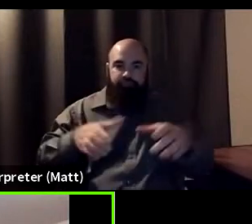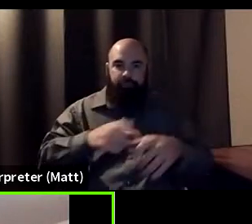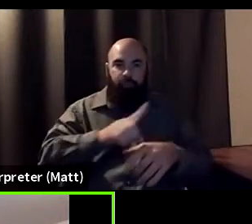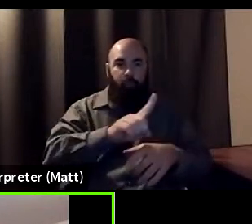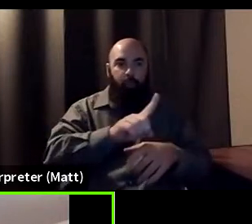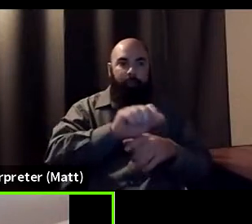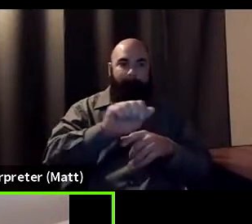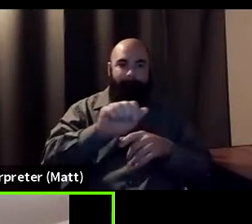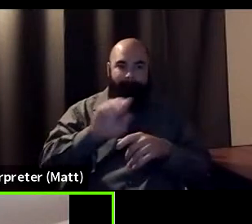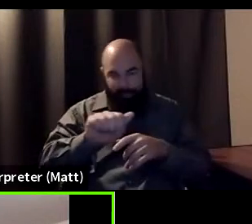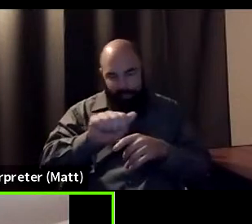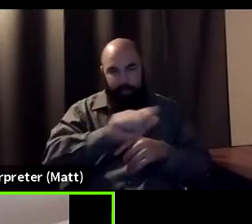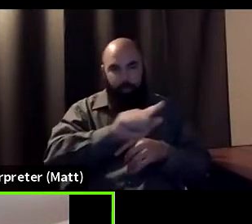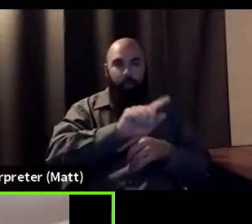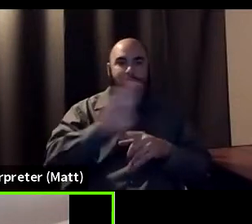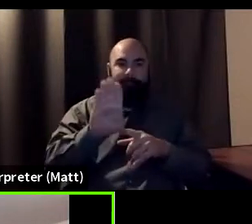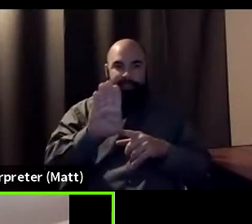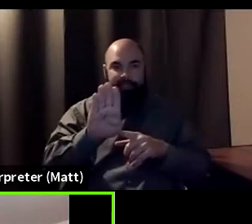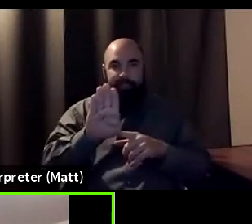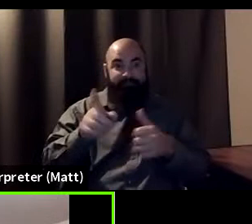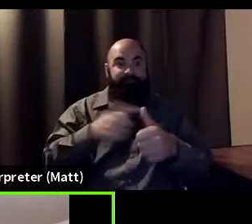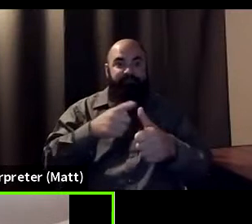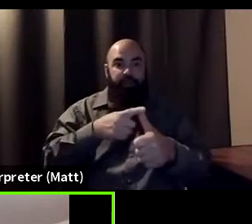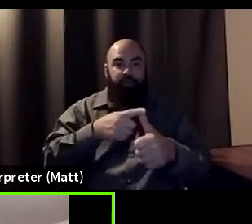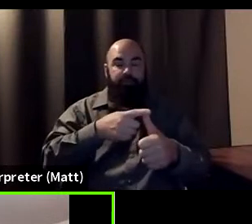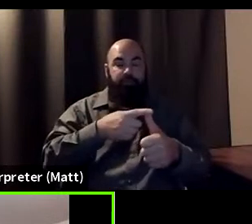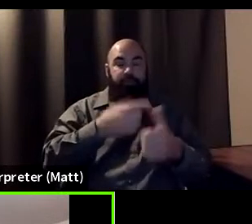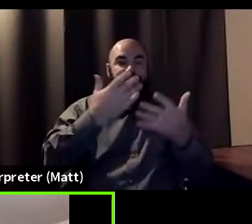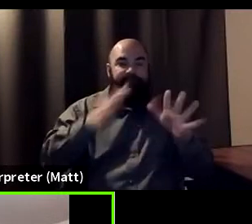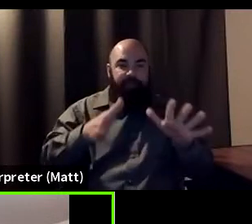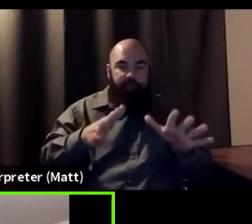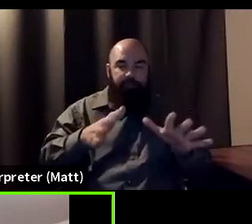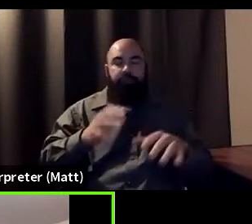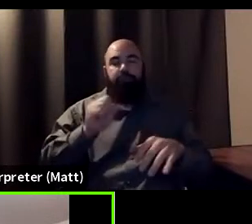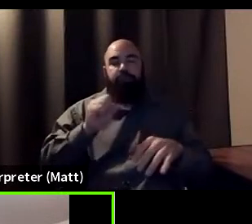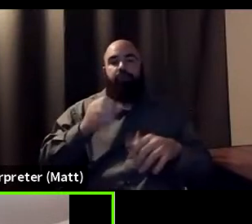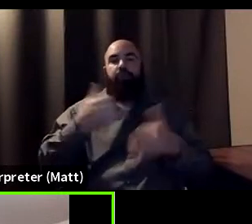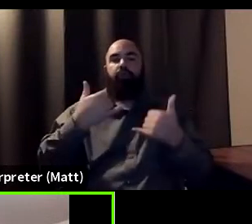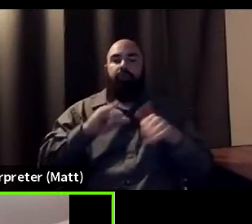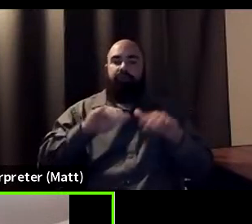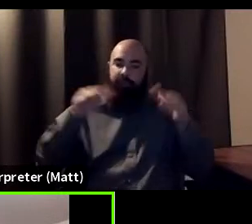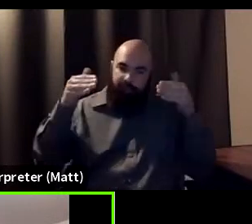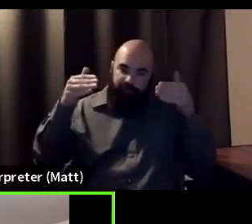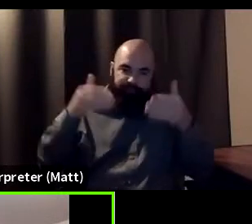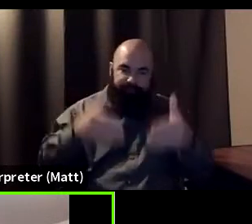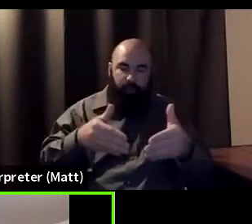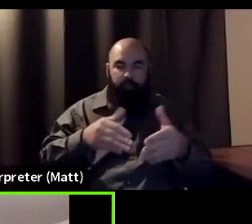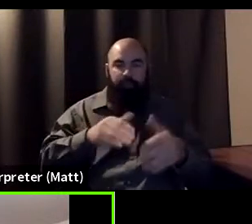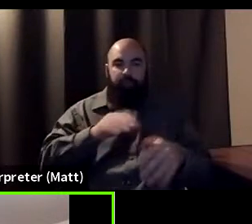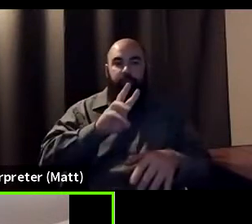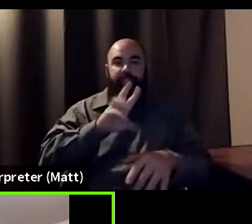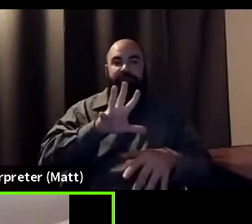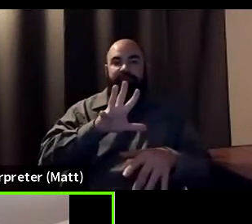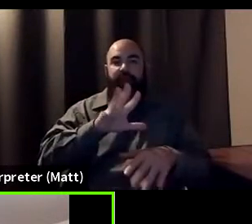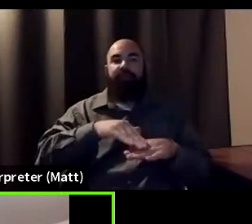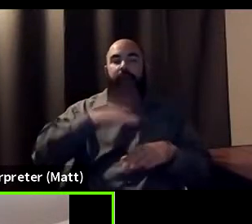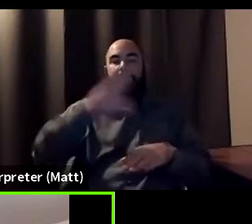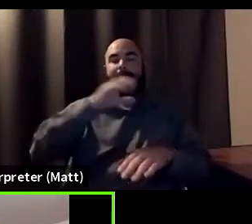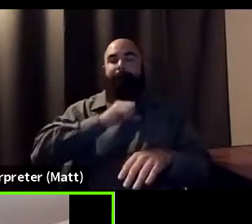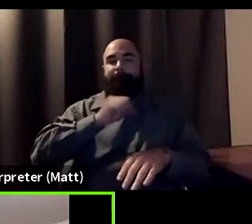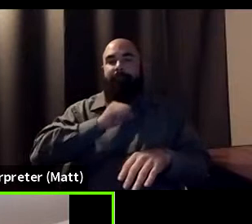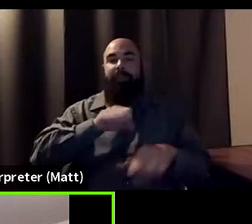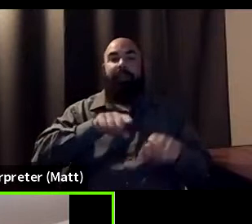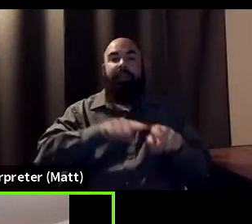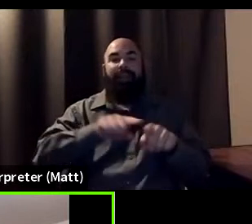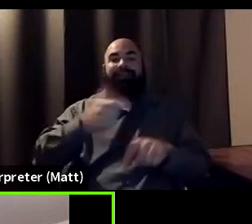the 1B group and vaccinate those who are 65 and older, and now those who are 16 to 64 with coexisting